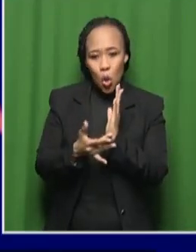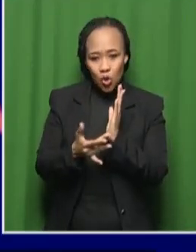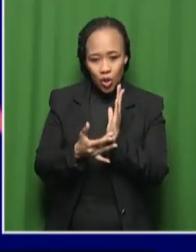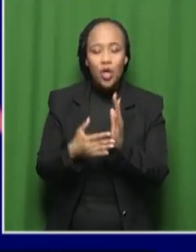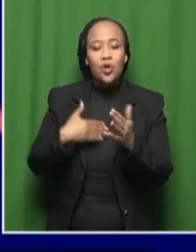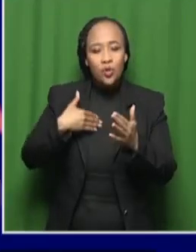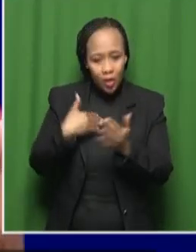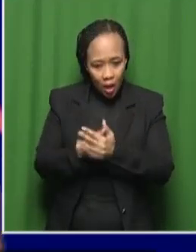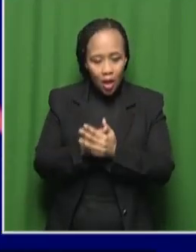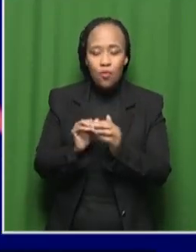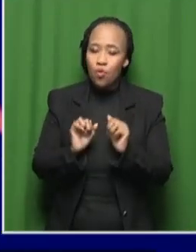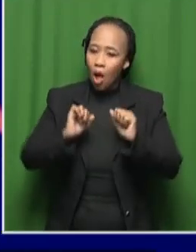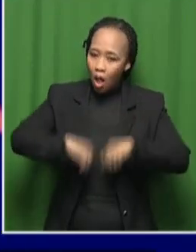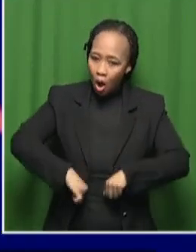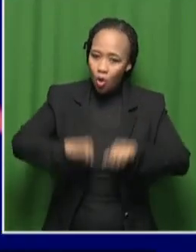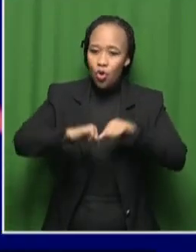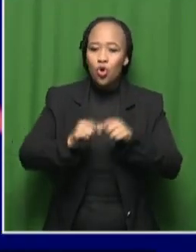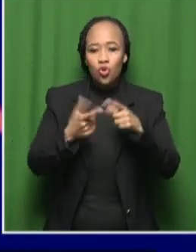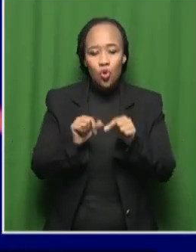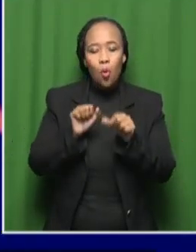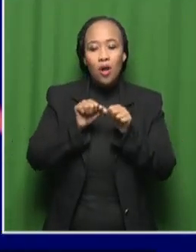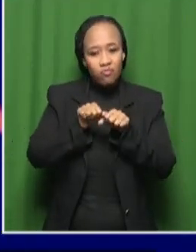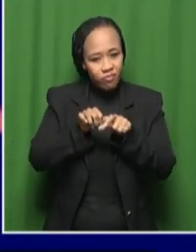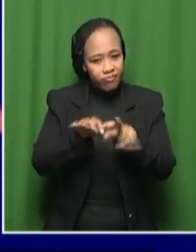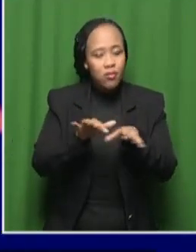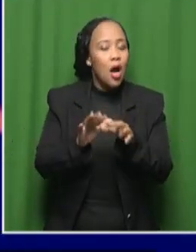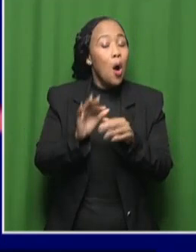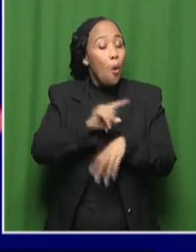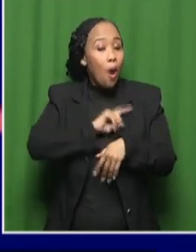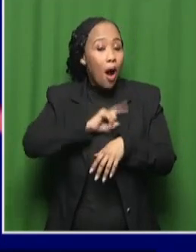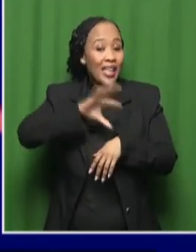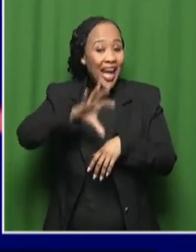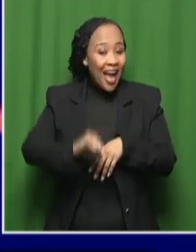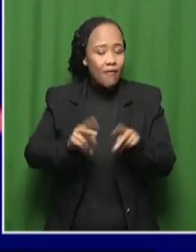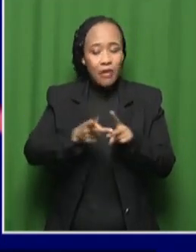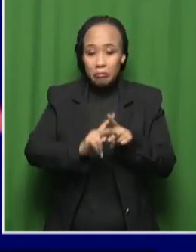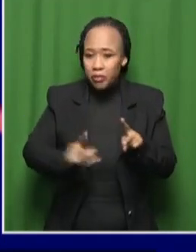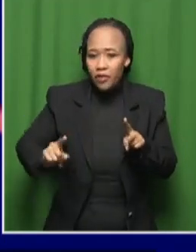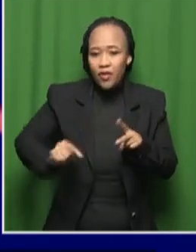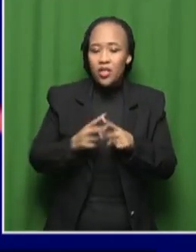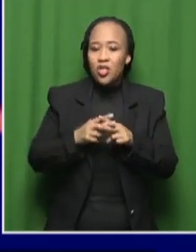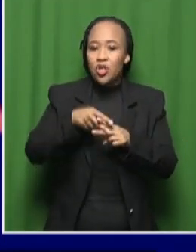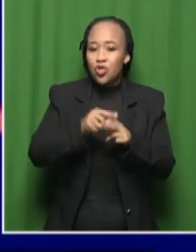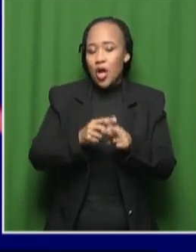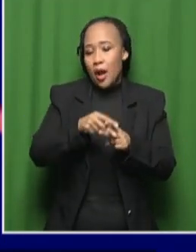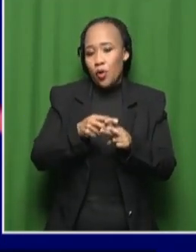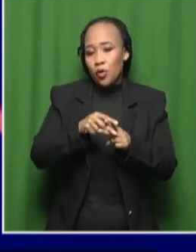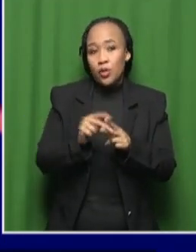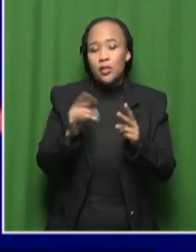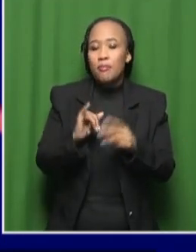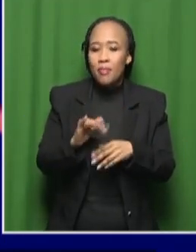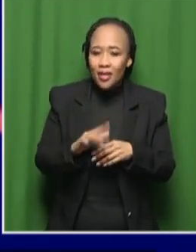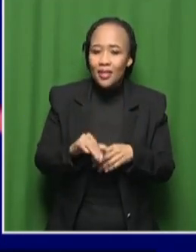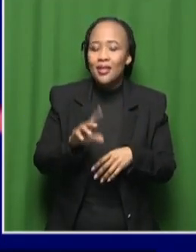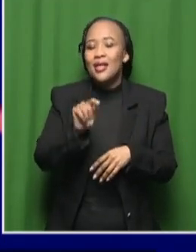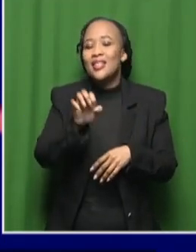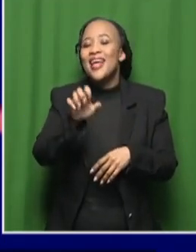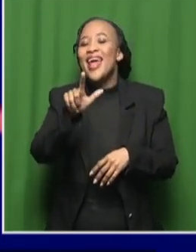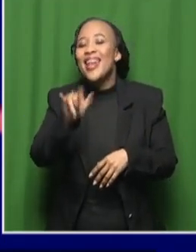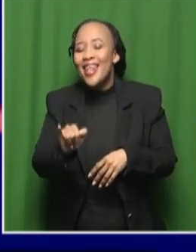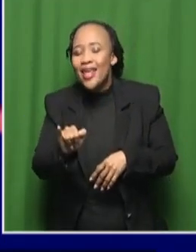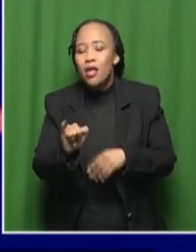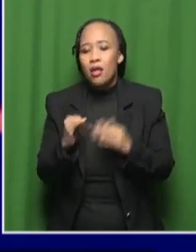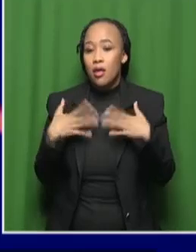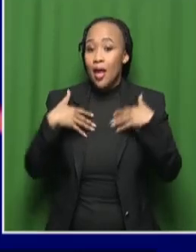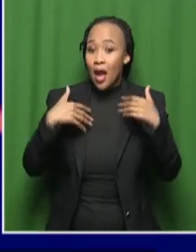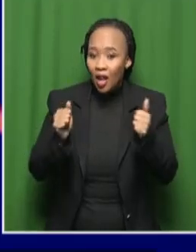And to that point, there's a lot of different tools and whatnot that are coming out, wearables, telehealth, and many diagnostic tools.